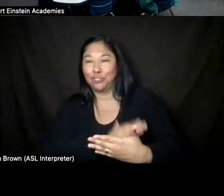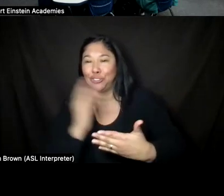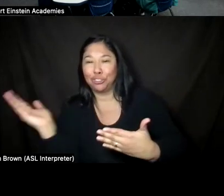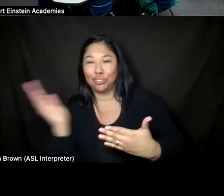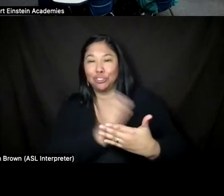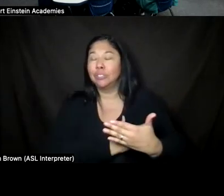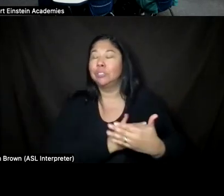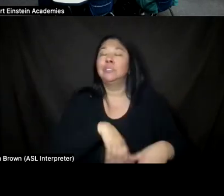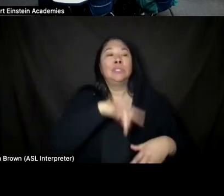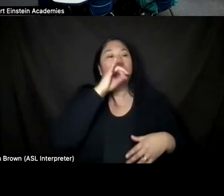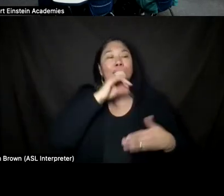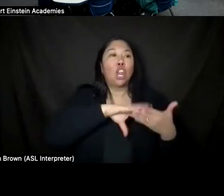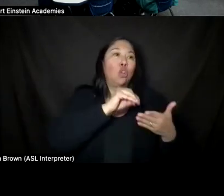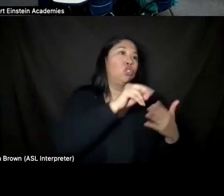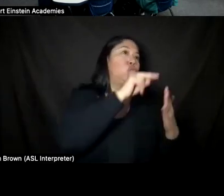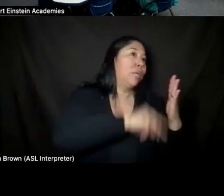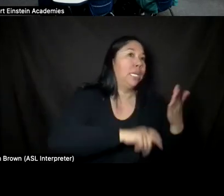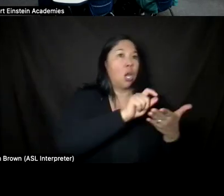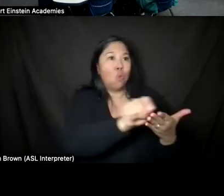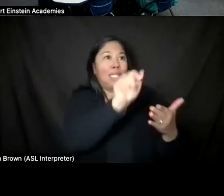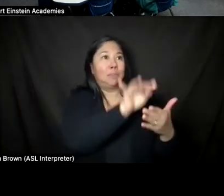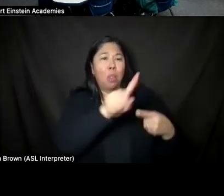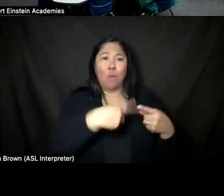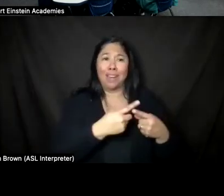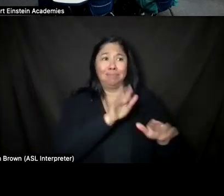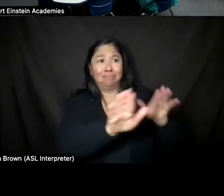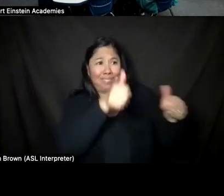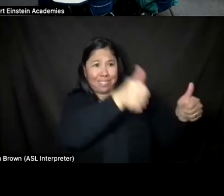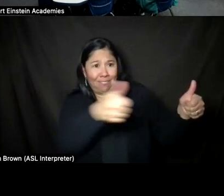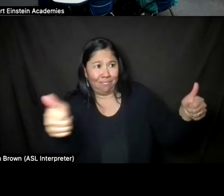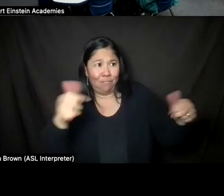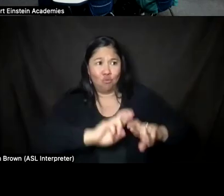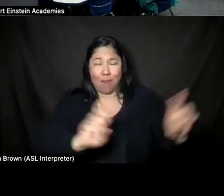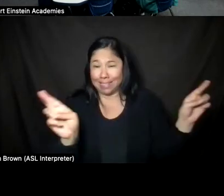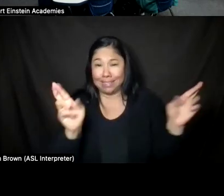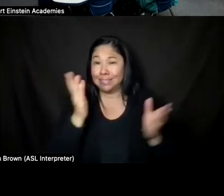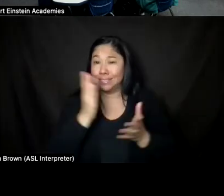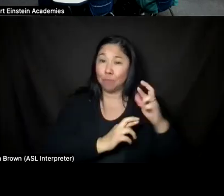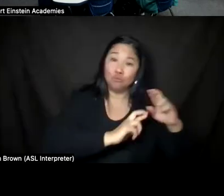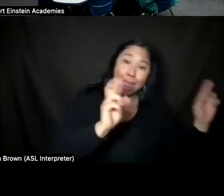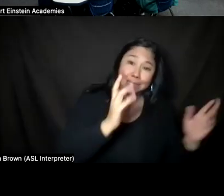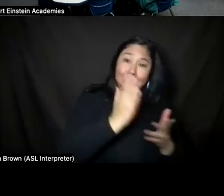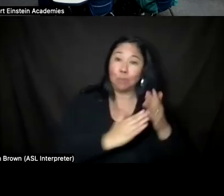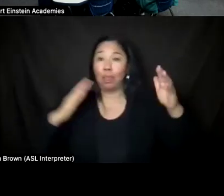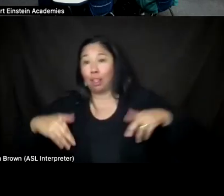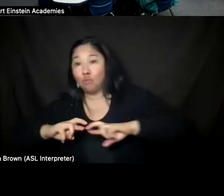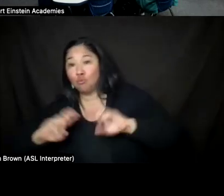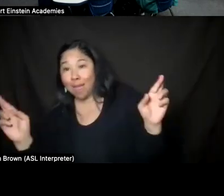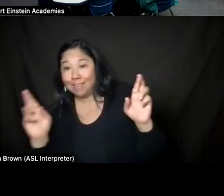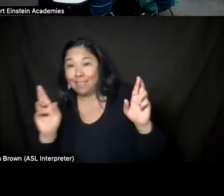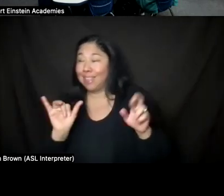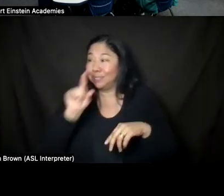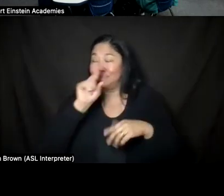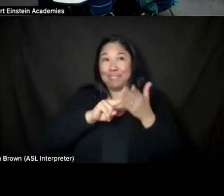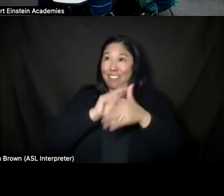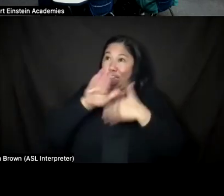write and spell when they're ready. Some are ready early, some are not ready early. So that is a challenge that all of our kindergarten